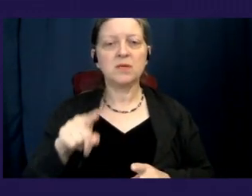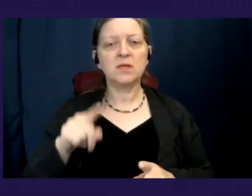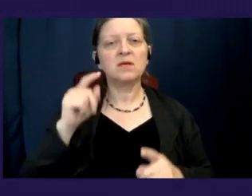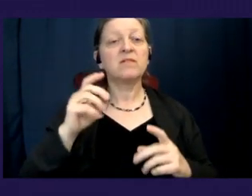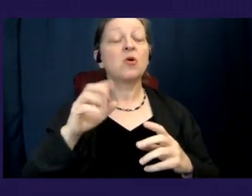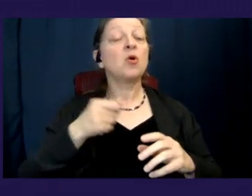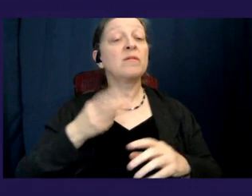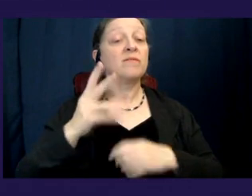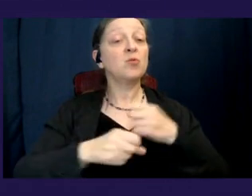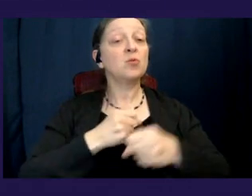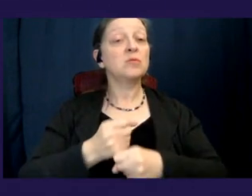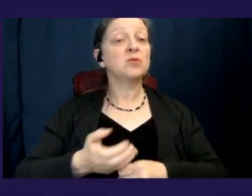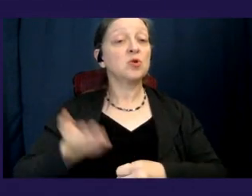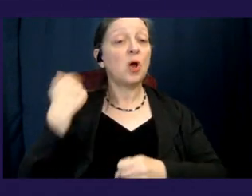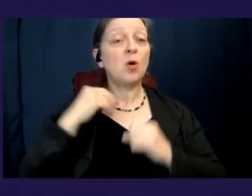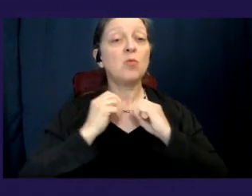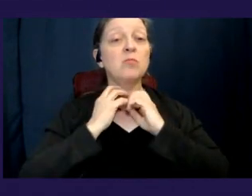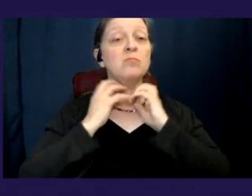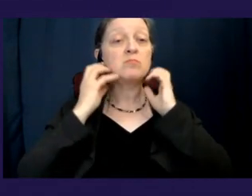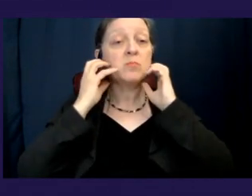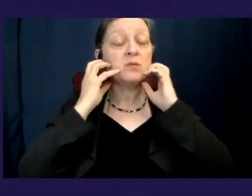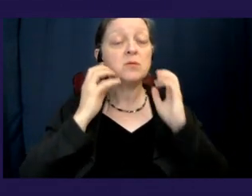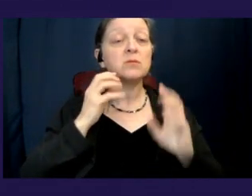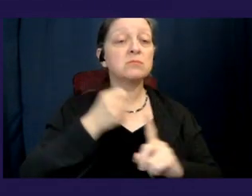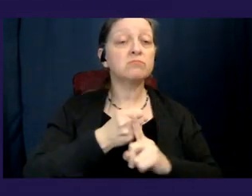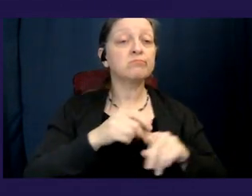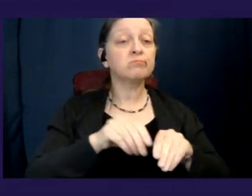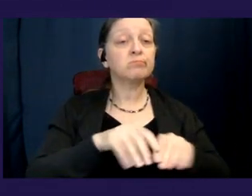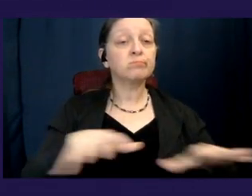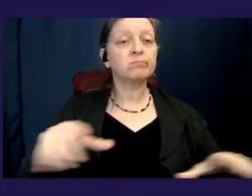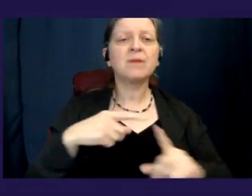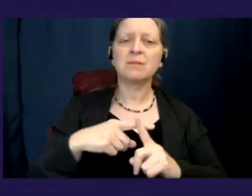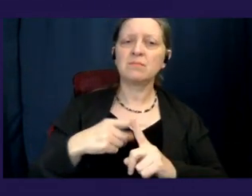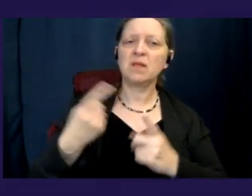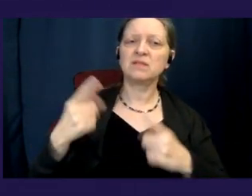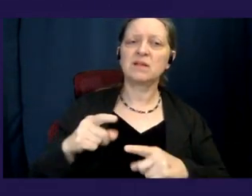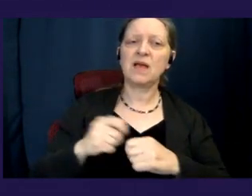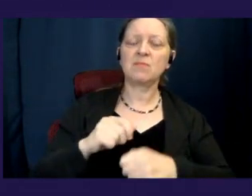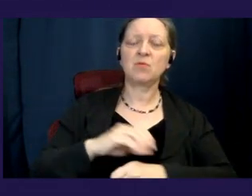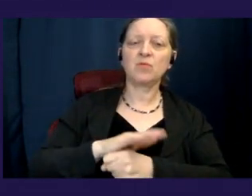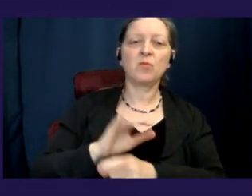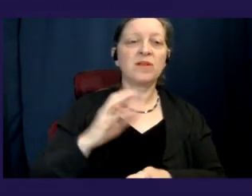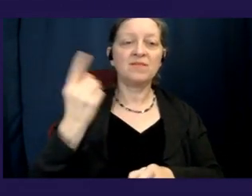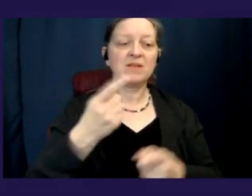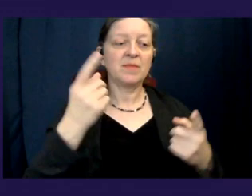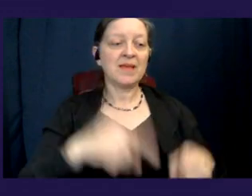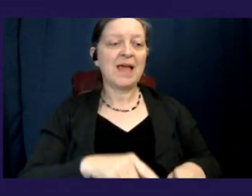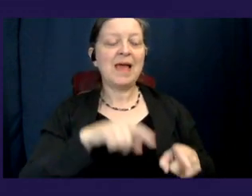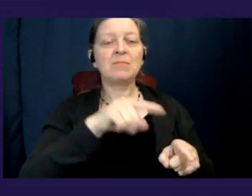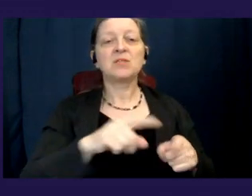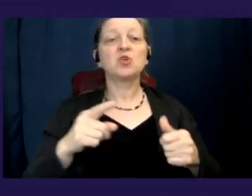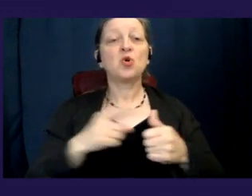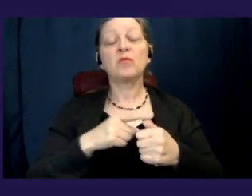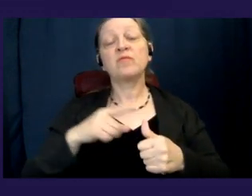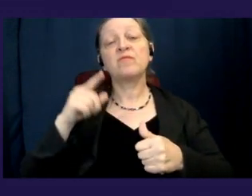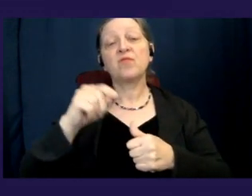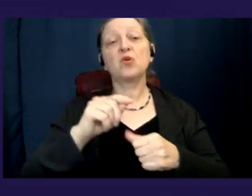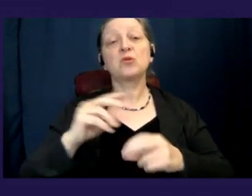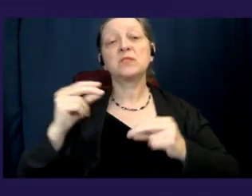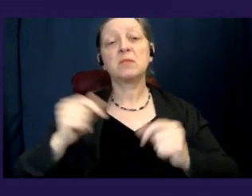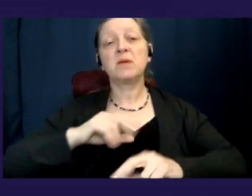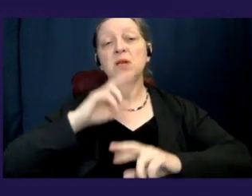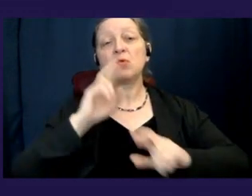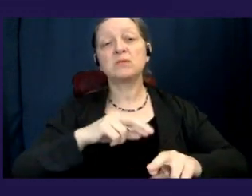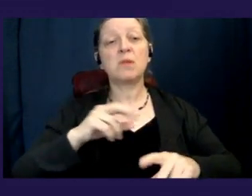ago, and the same thing happened with COVID. If we have something in the community, our first immediate response is, who's the state health official? Who's the local entity? Who's the local